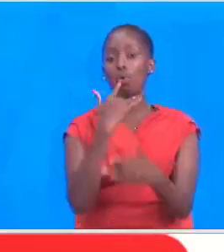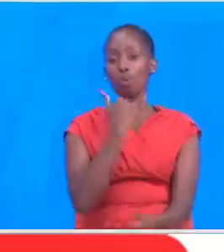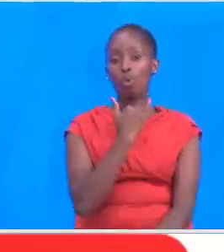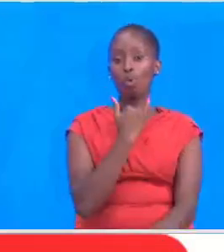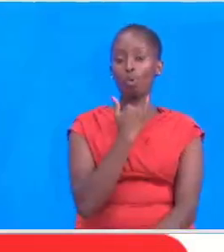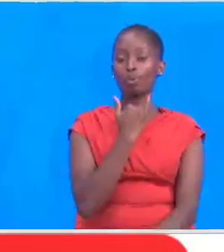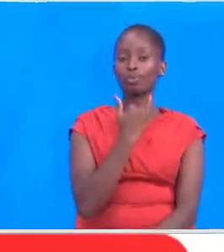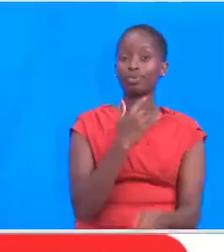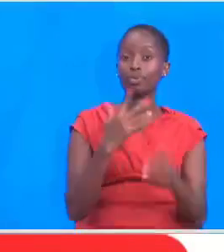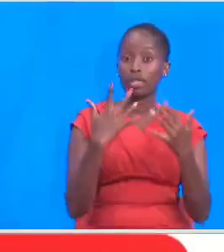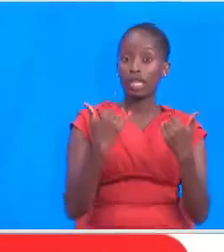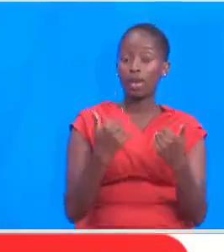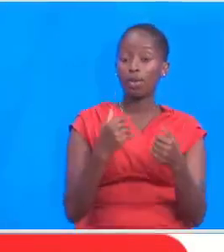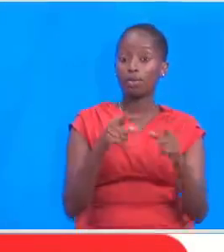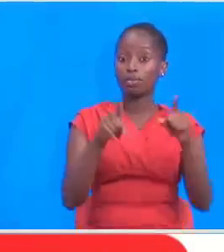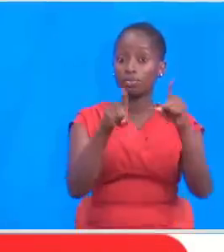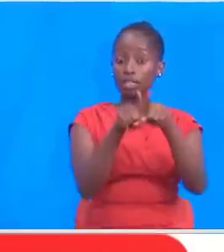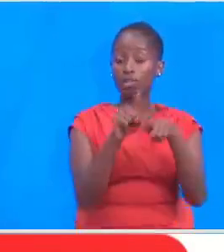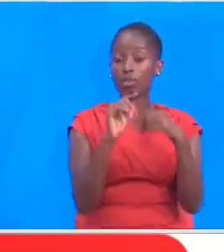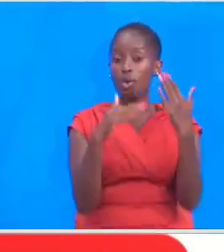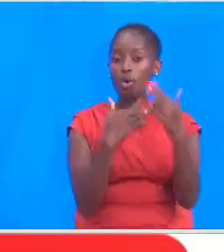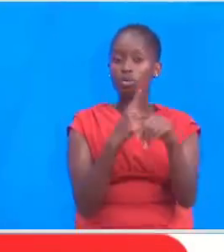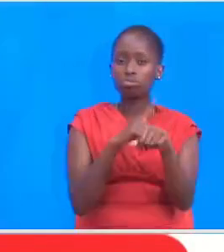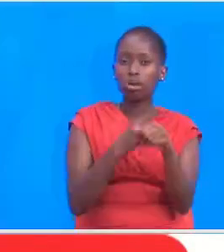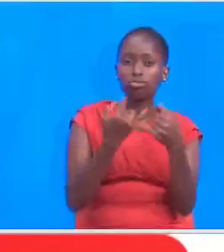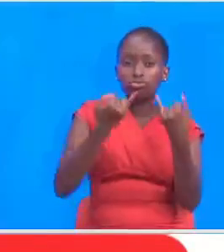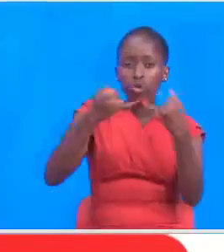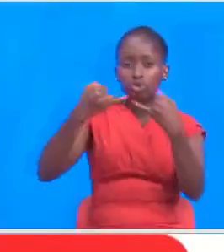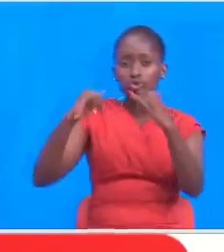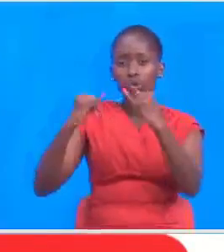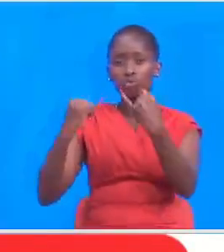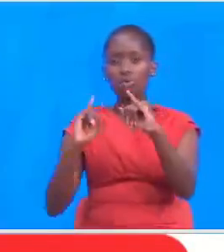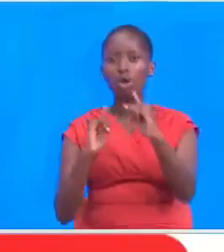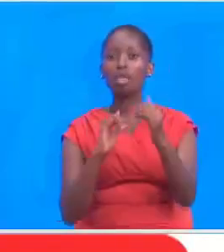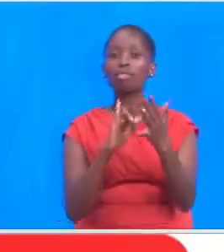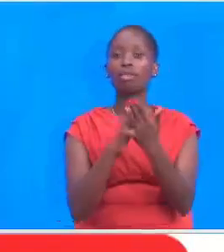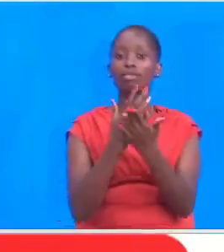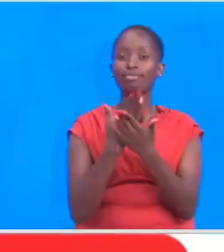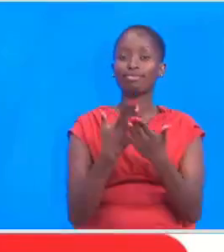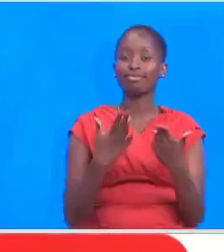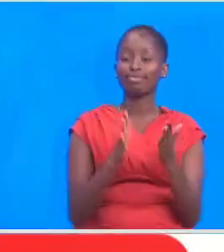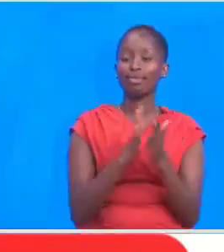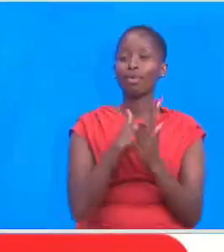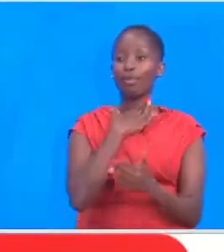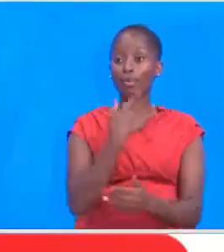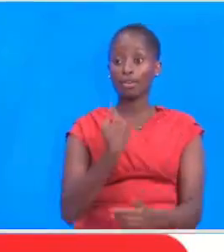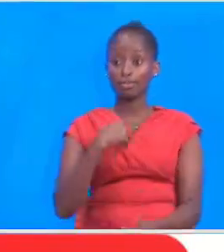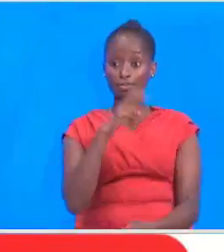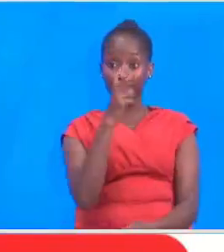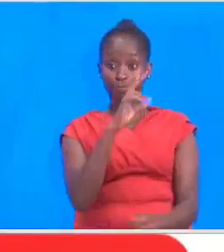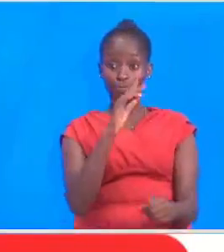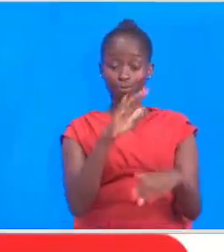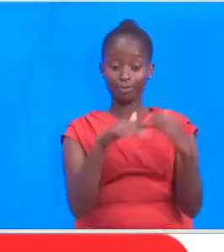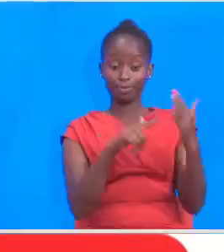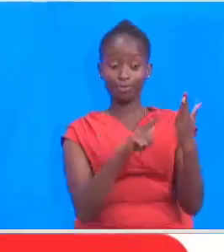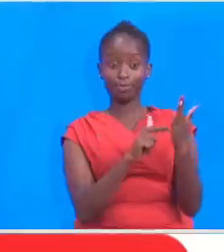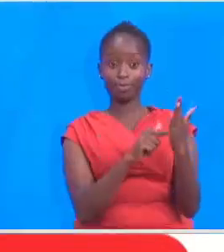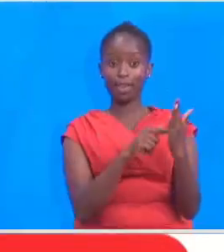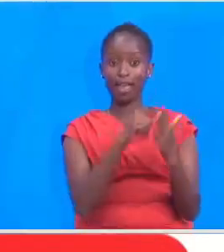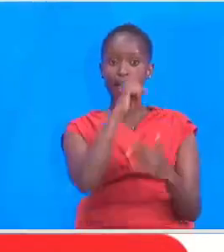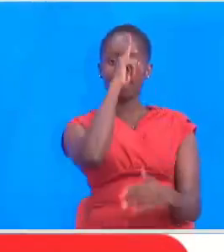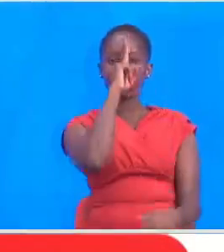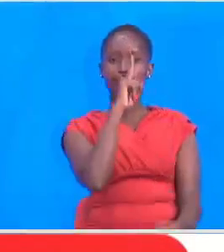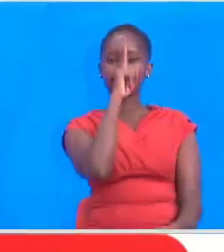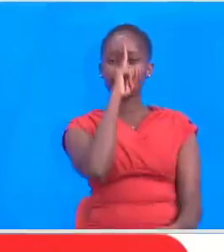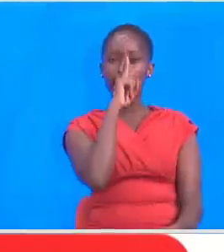maybe once in a while. But when you work with the MCS properly, I don't think there will be serious issues. Nonetheless, it is good to be open. Make